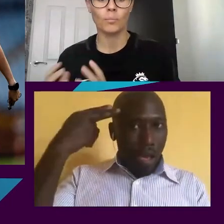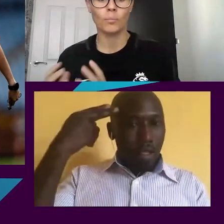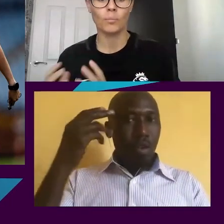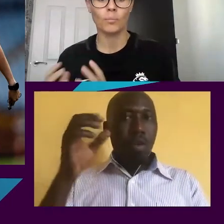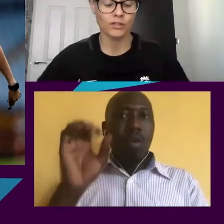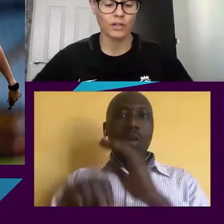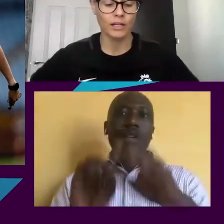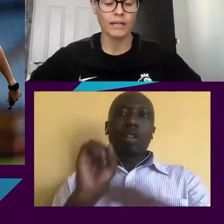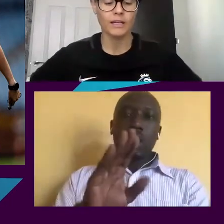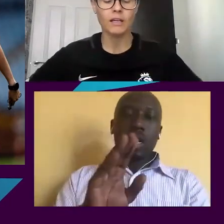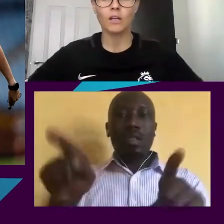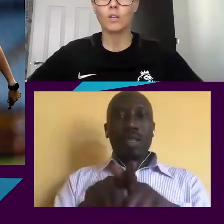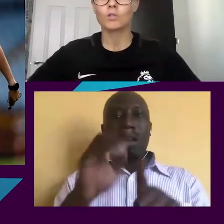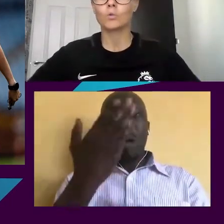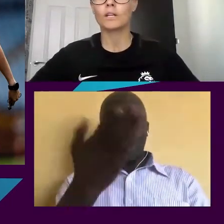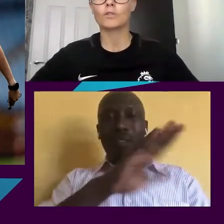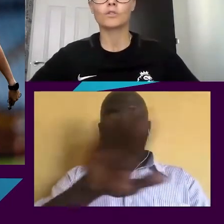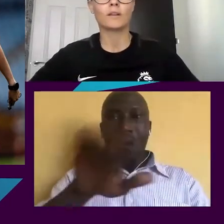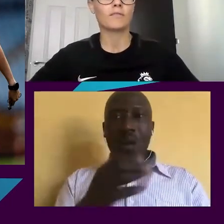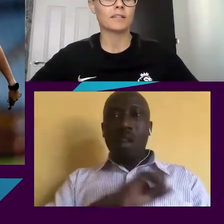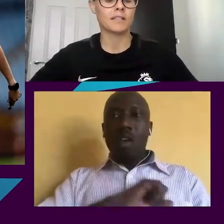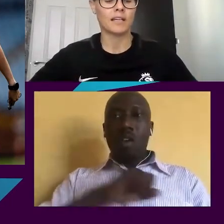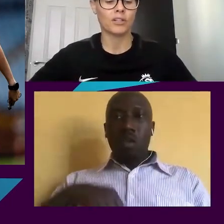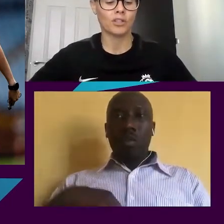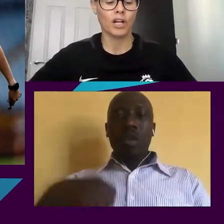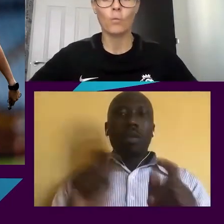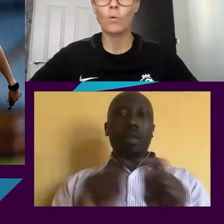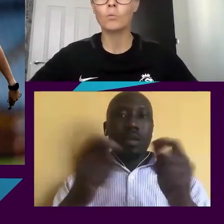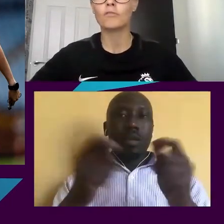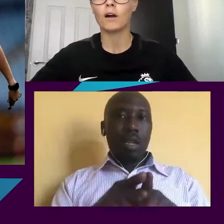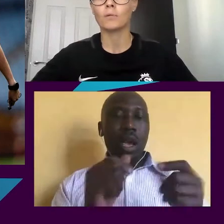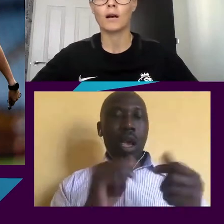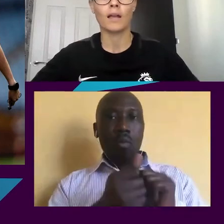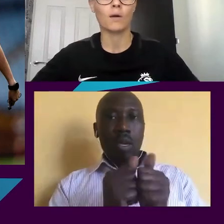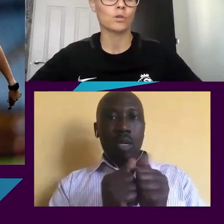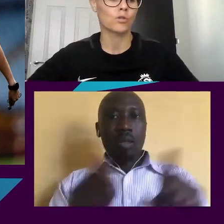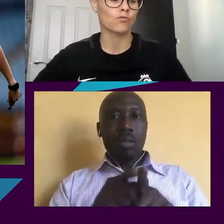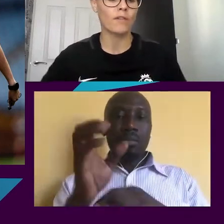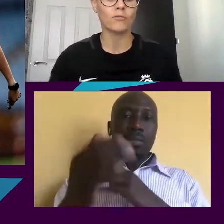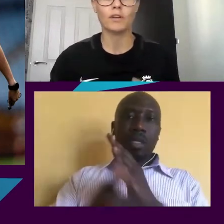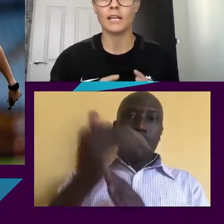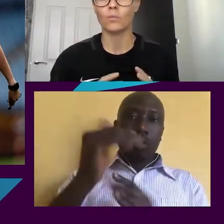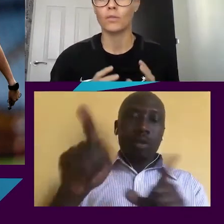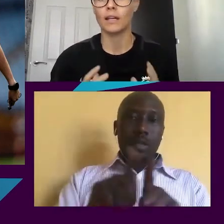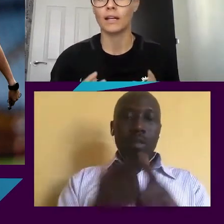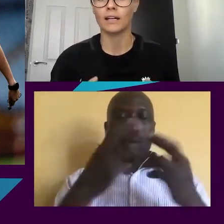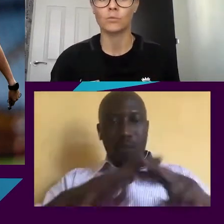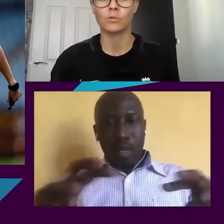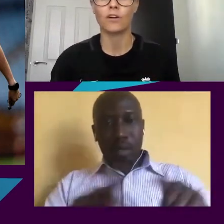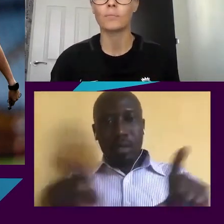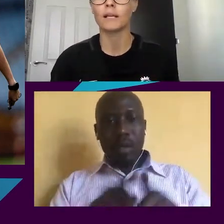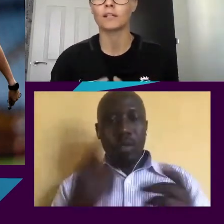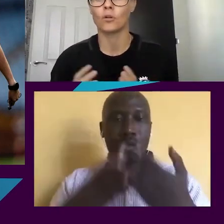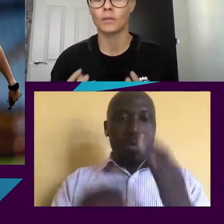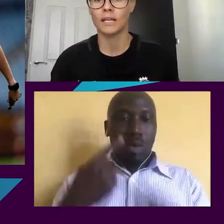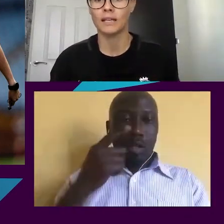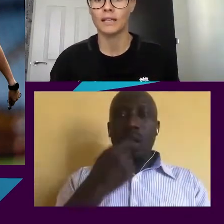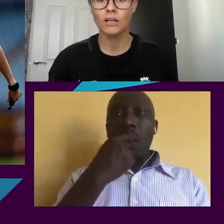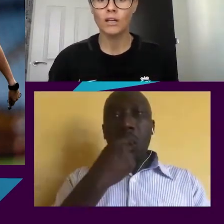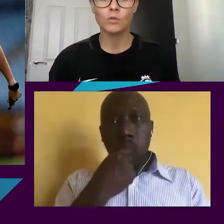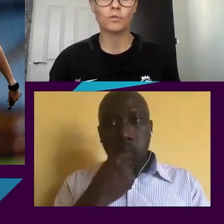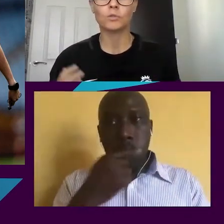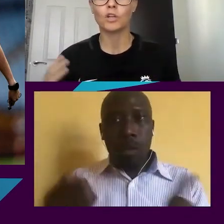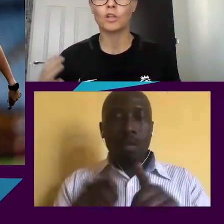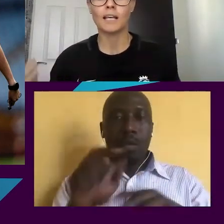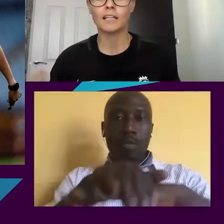who compete in the professional league. So we done some investigation, and what we found out that was refereeing within England was very male